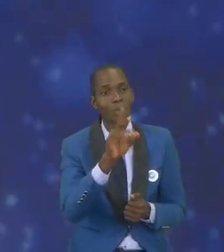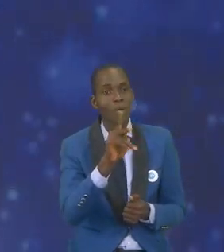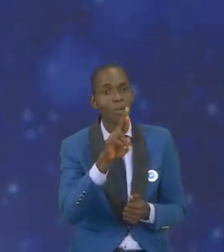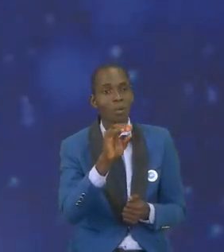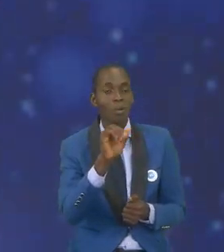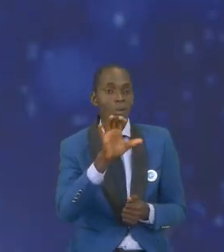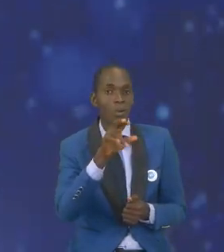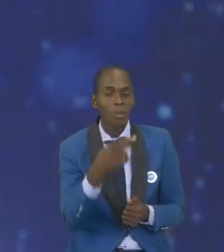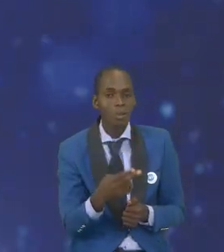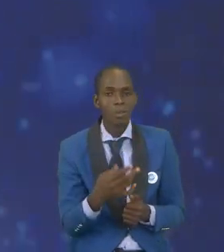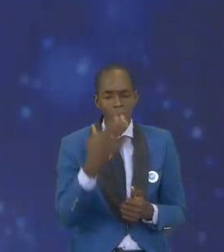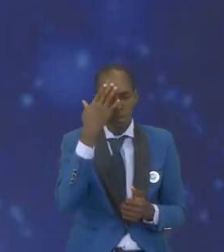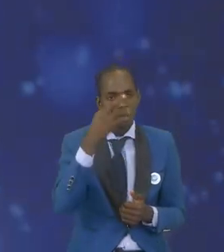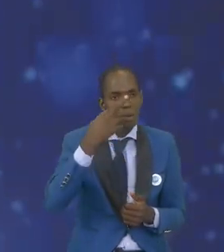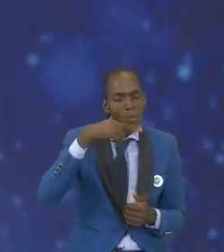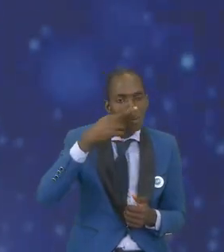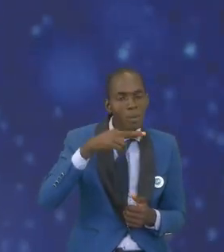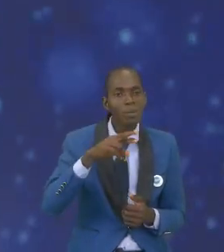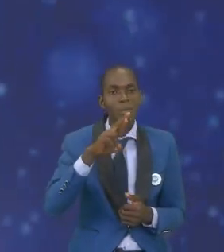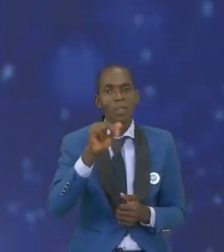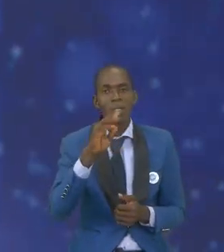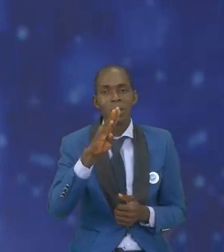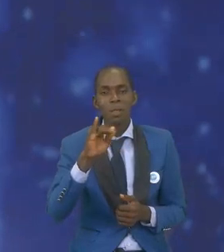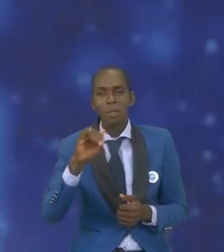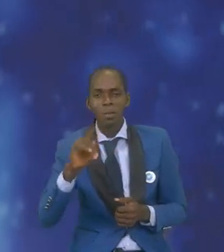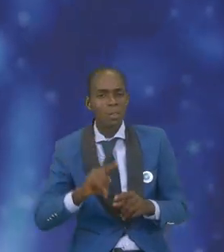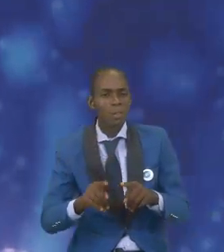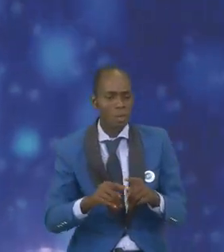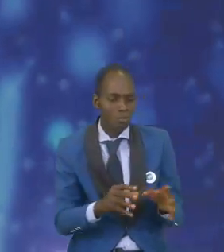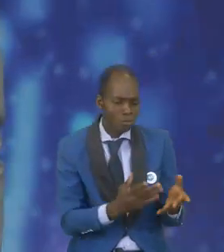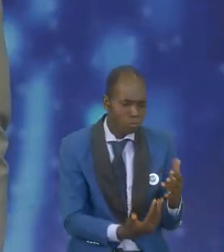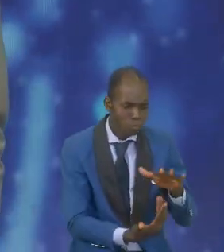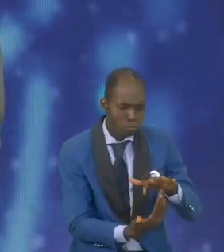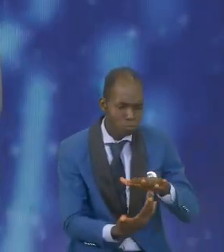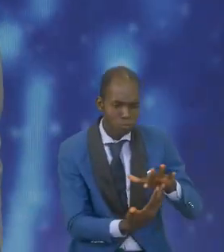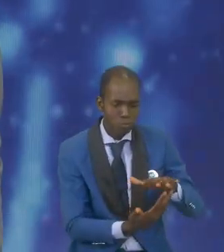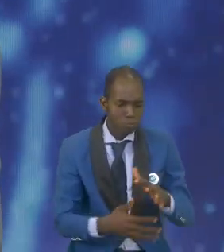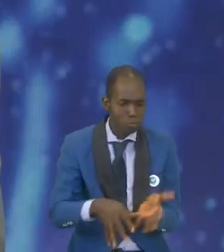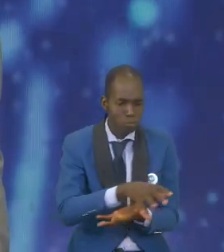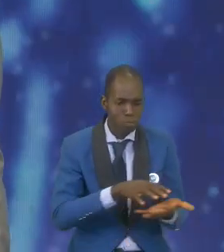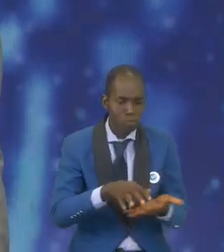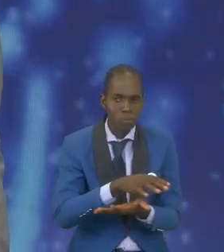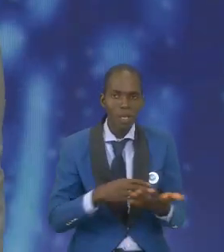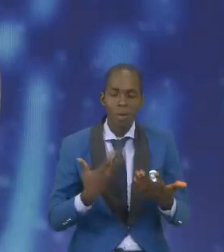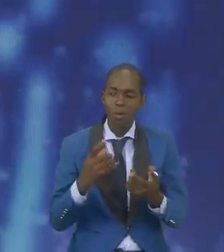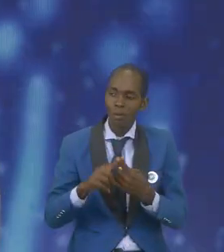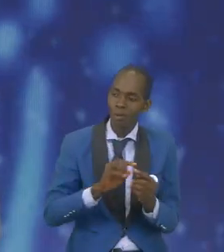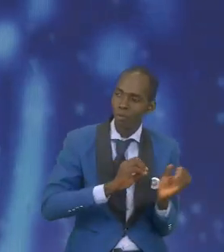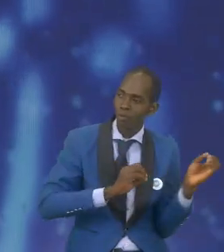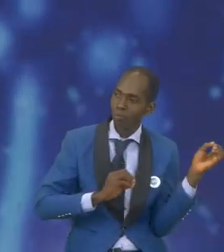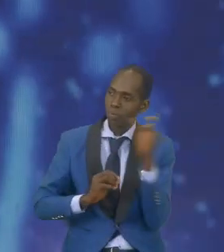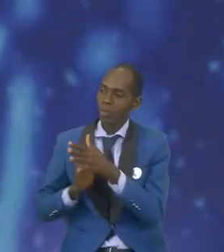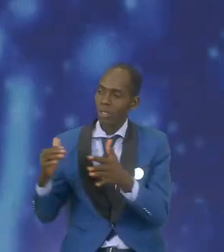and burns everything and puts them together. And he wants to throw at the child of